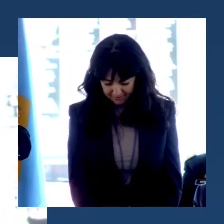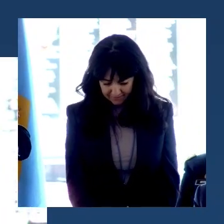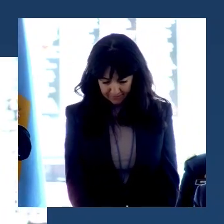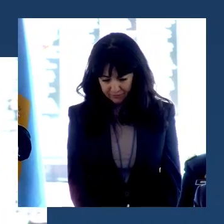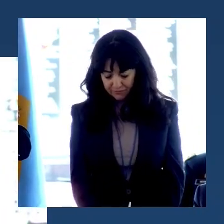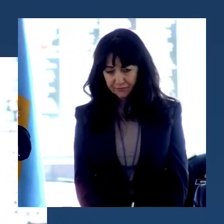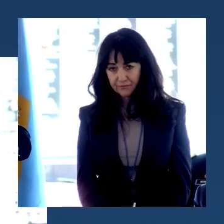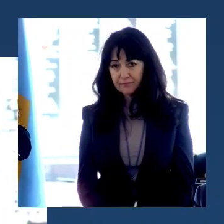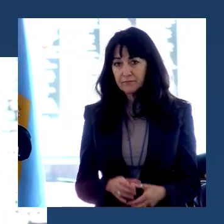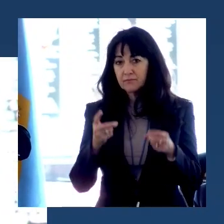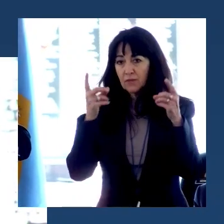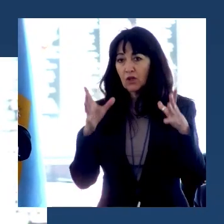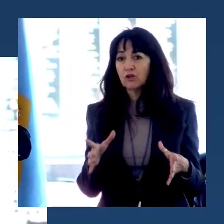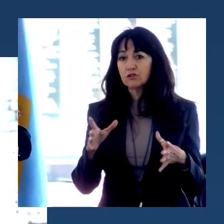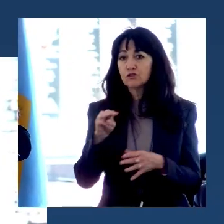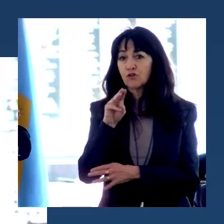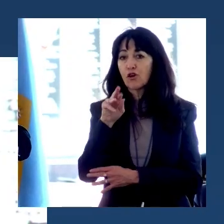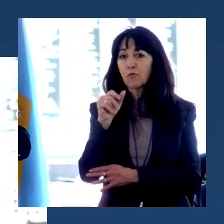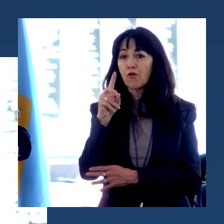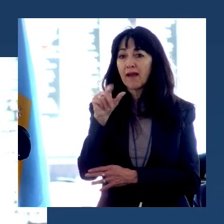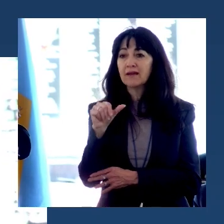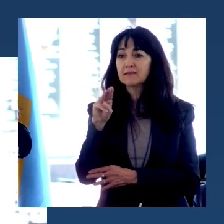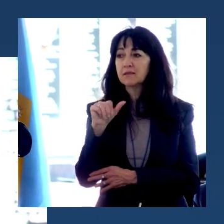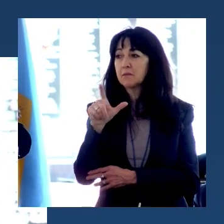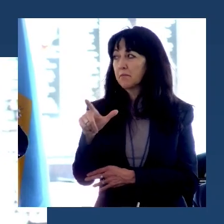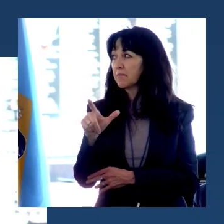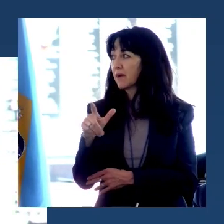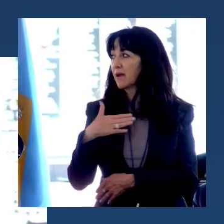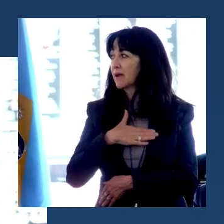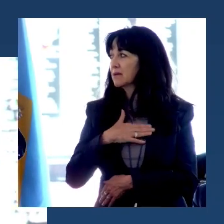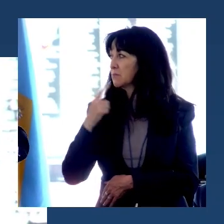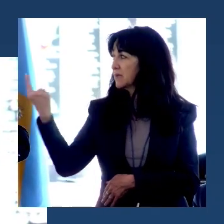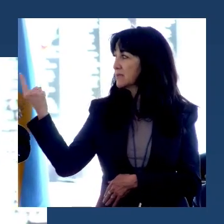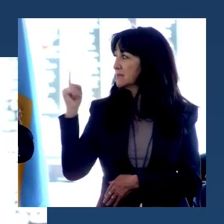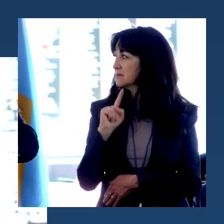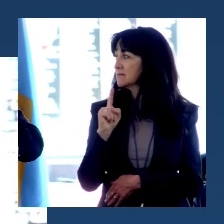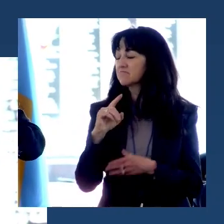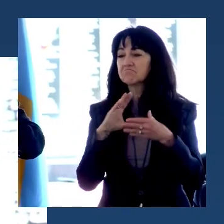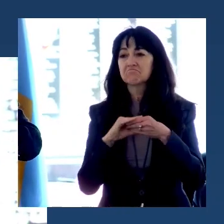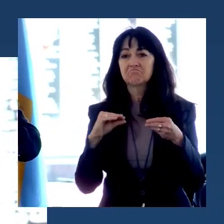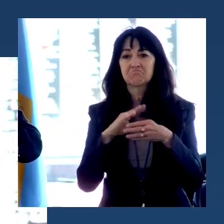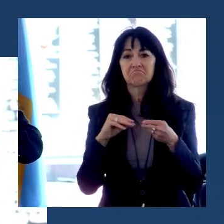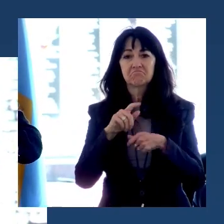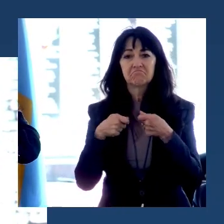Acting Director Miranda Mao, would you please come forward to provide closing remarks?